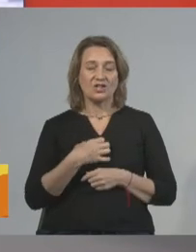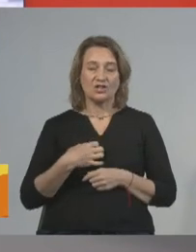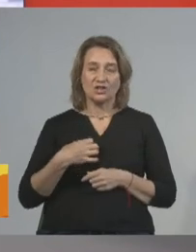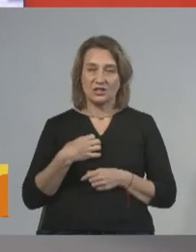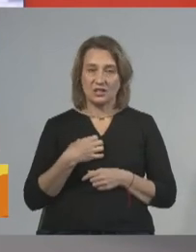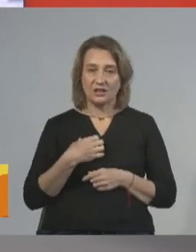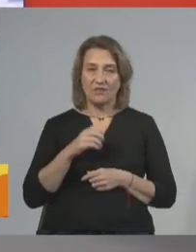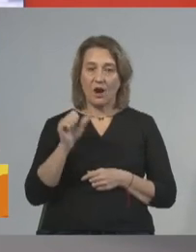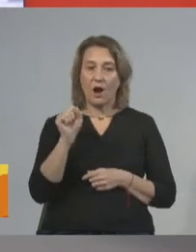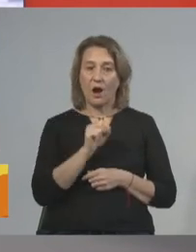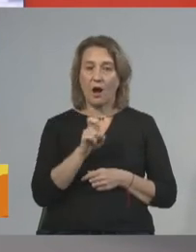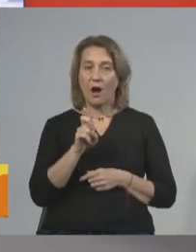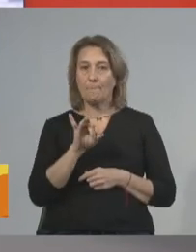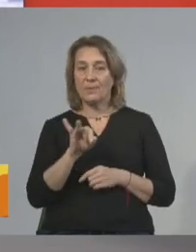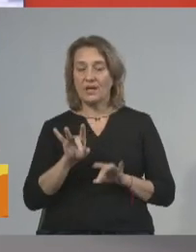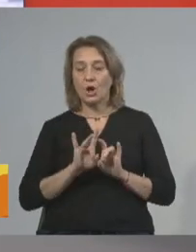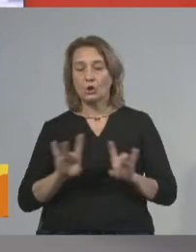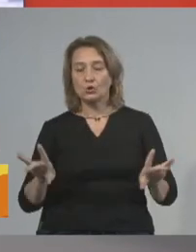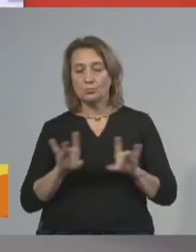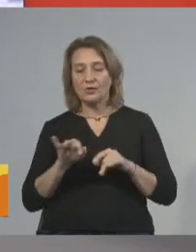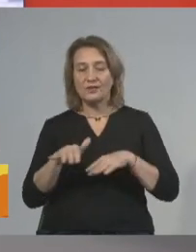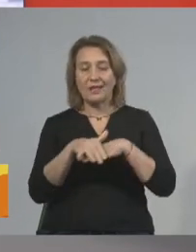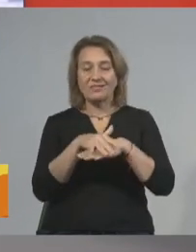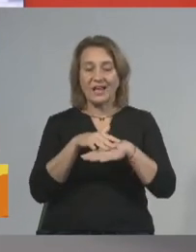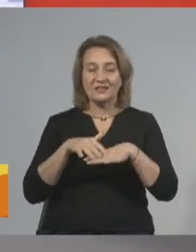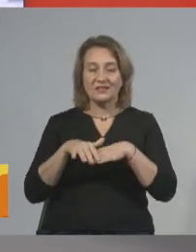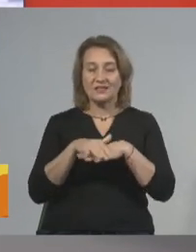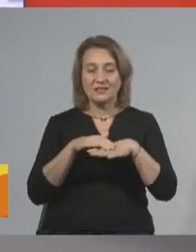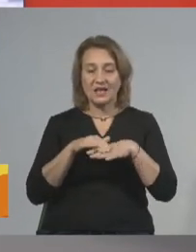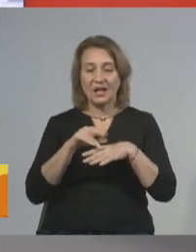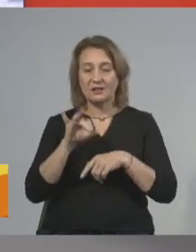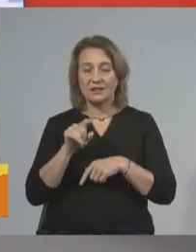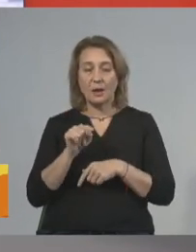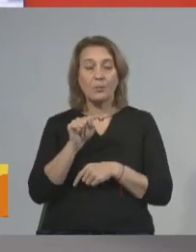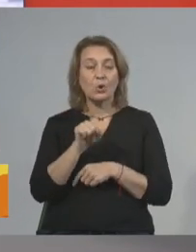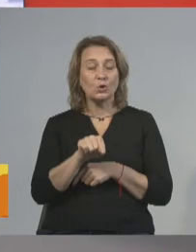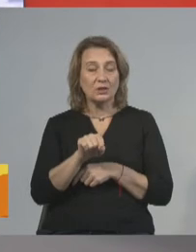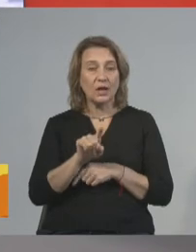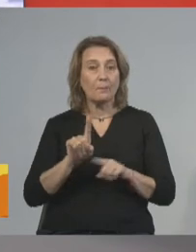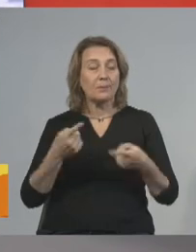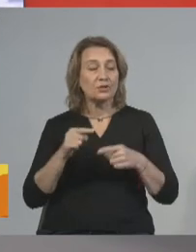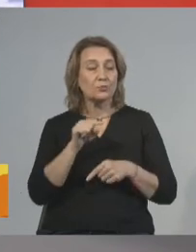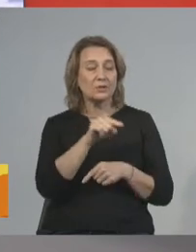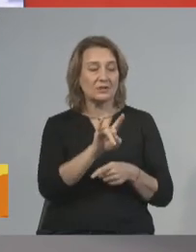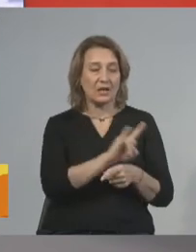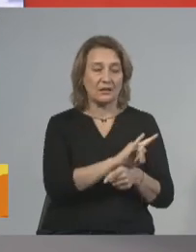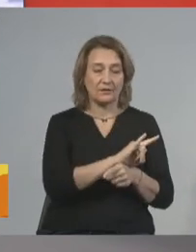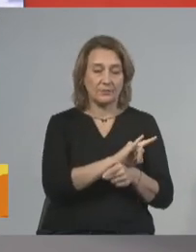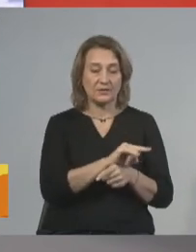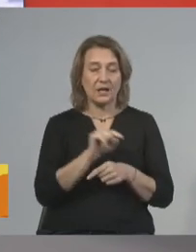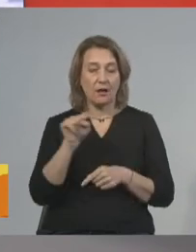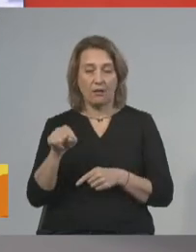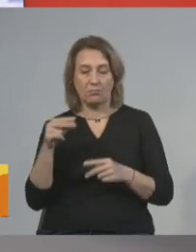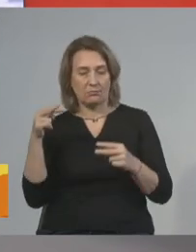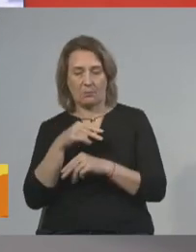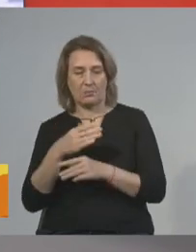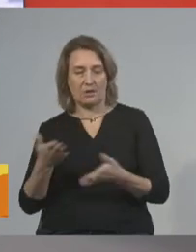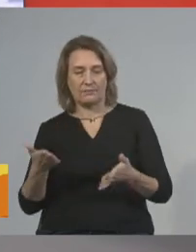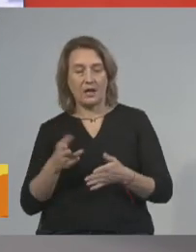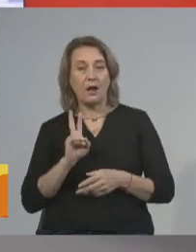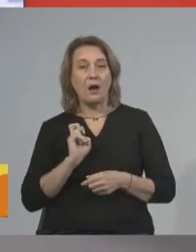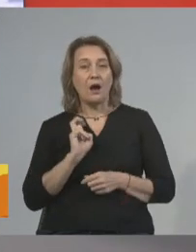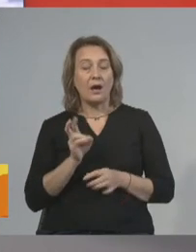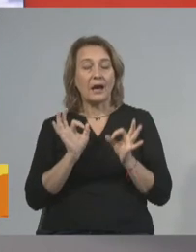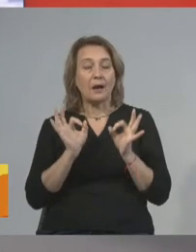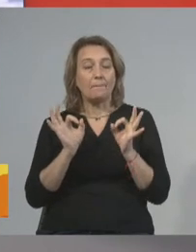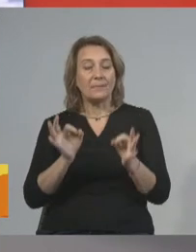they still have to exist but it's important to tell the population why it is disinformation why it is